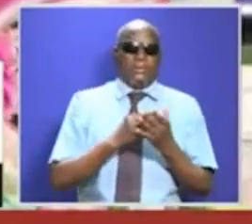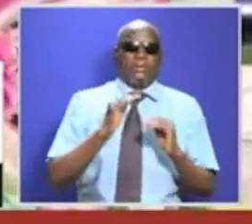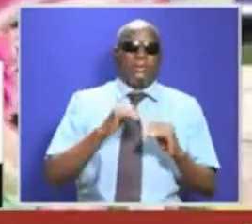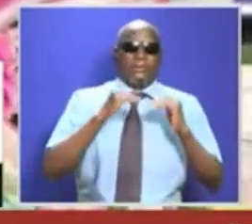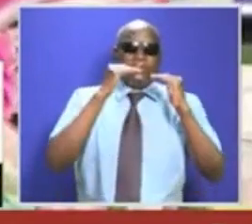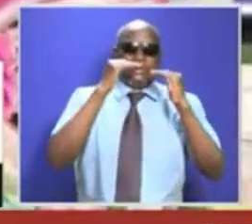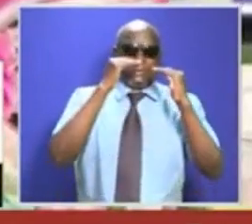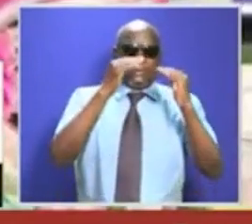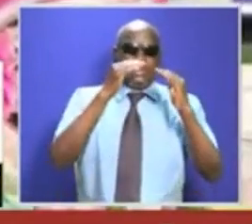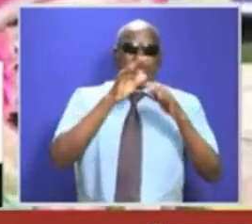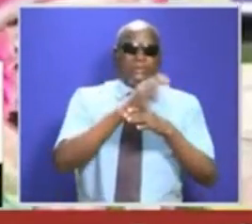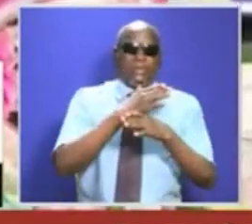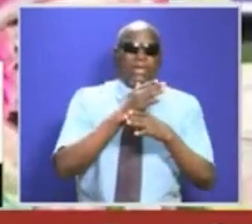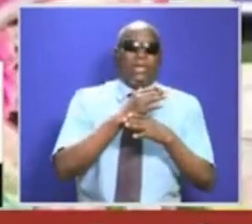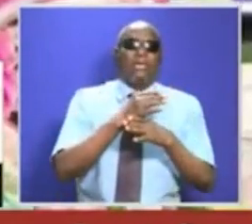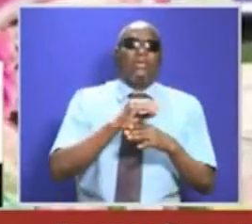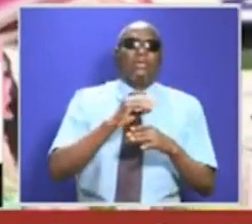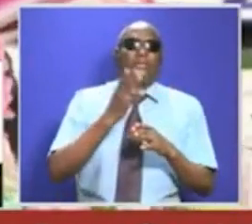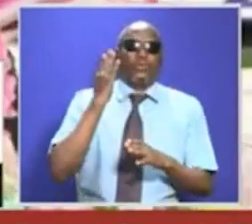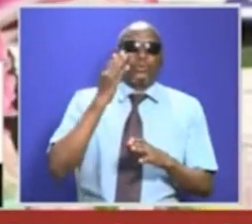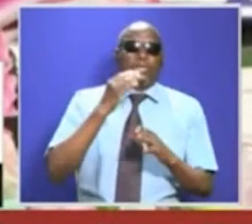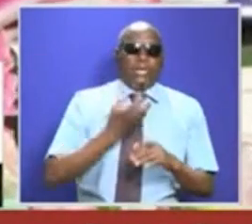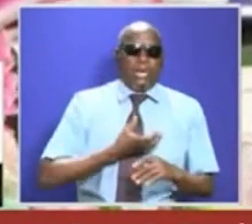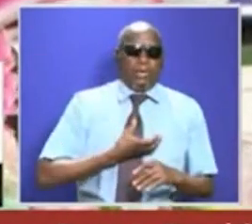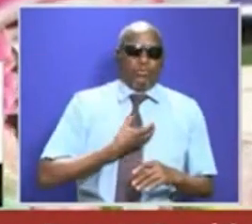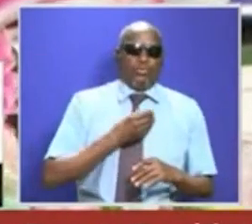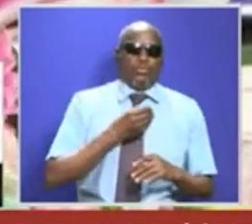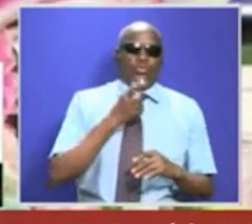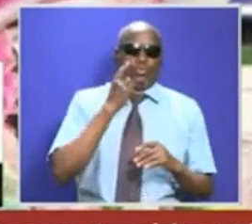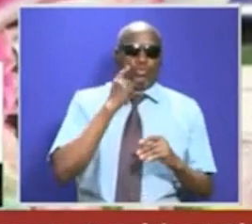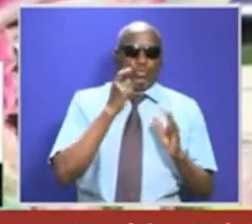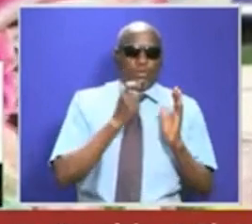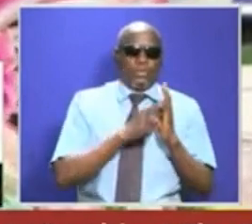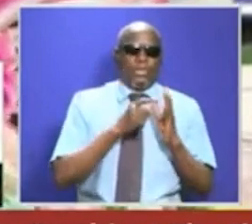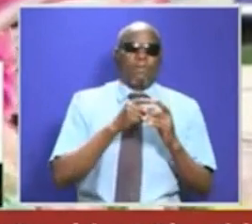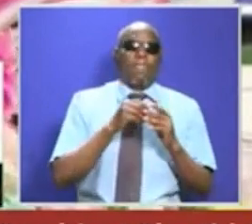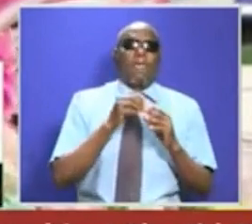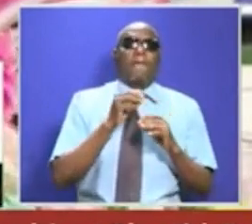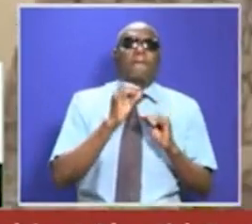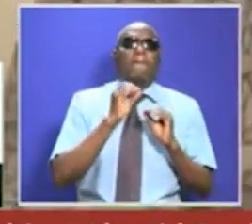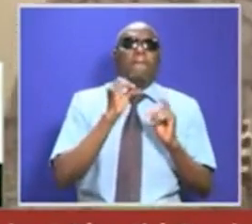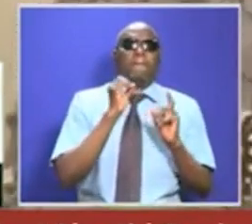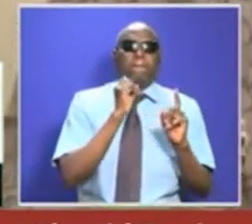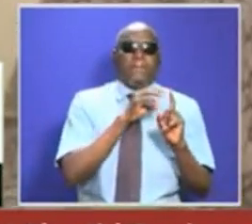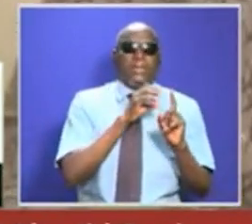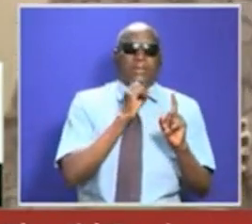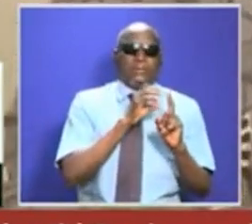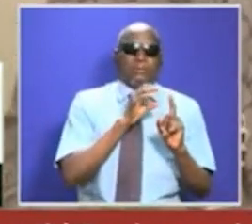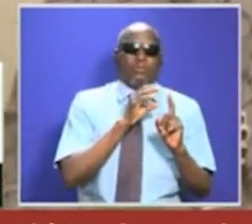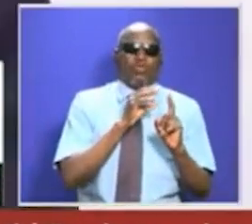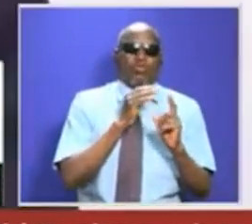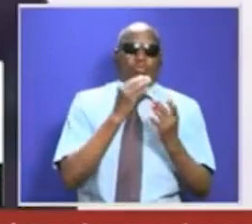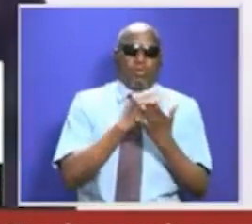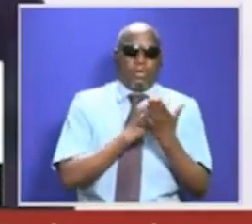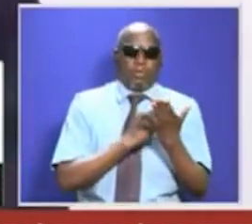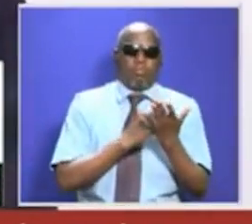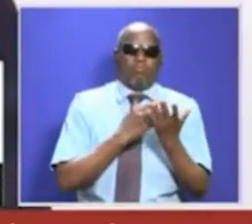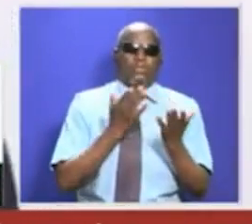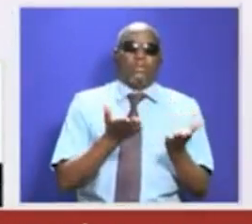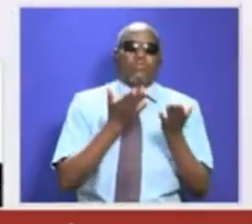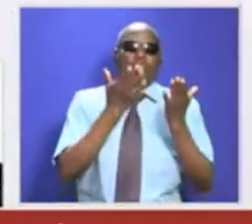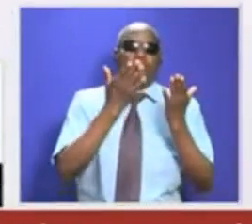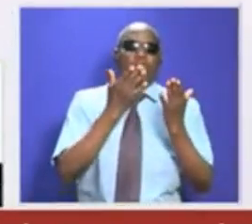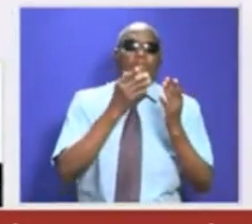the Security Council, Ambassador Monica Juma, noted that mentorship programs are useful in accelerating gender parity.